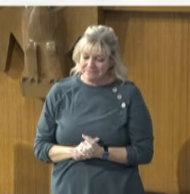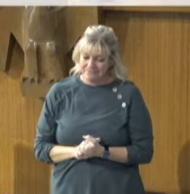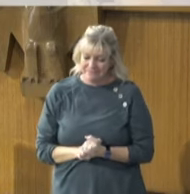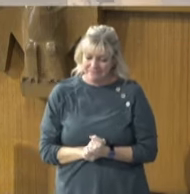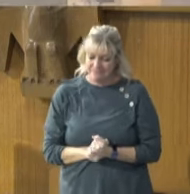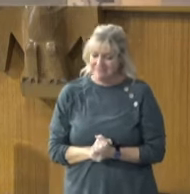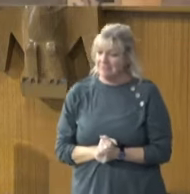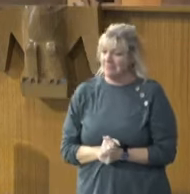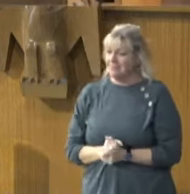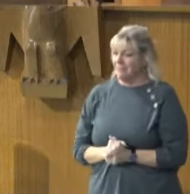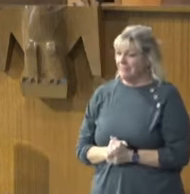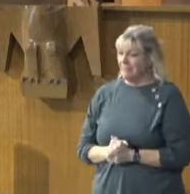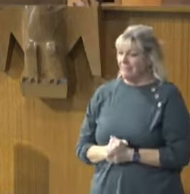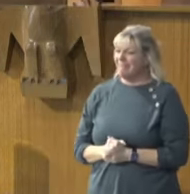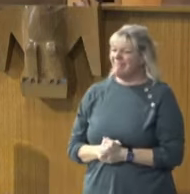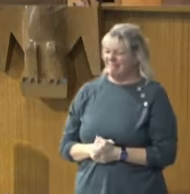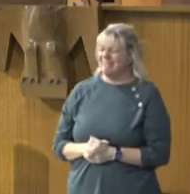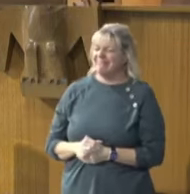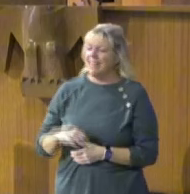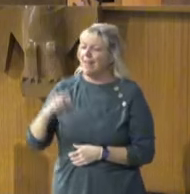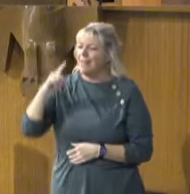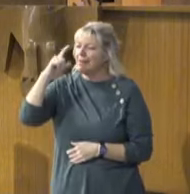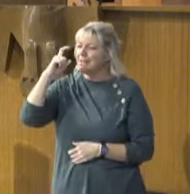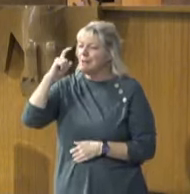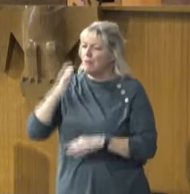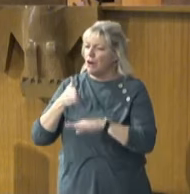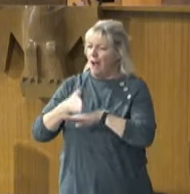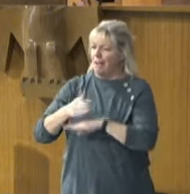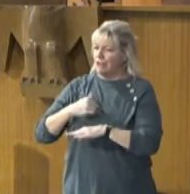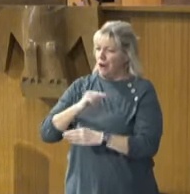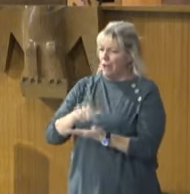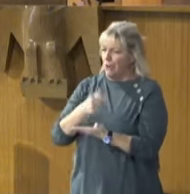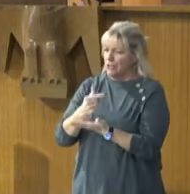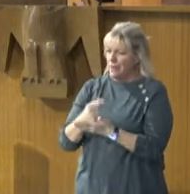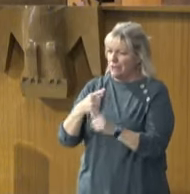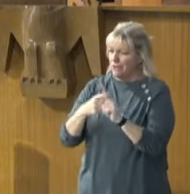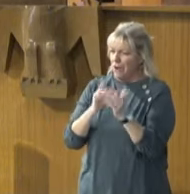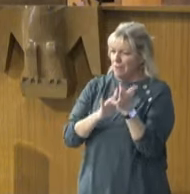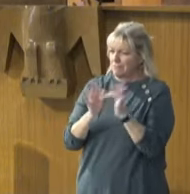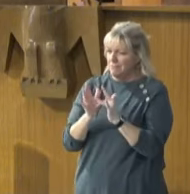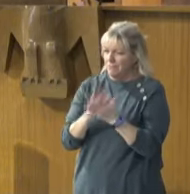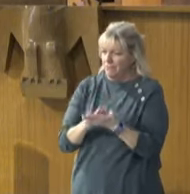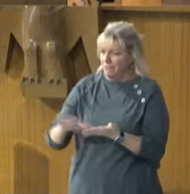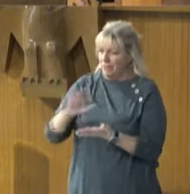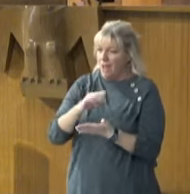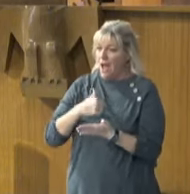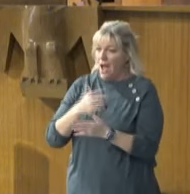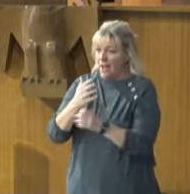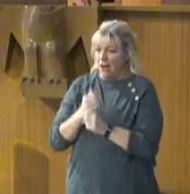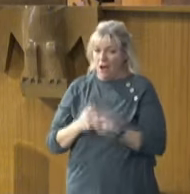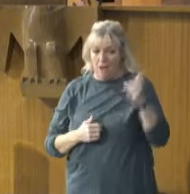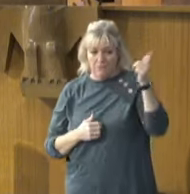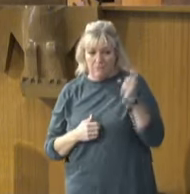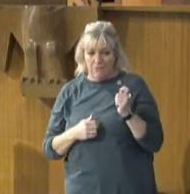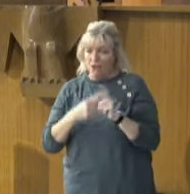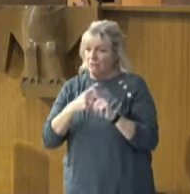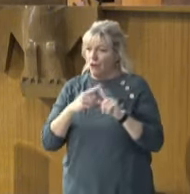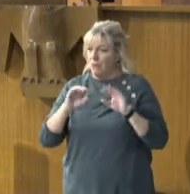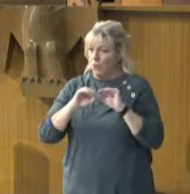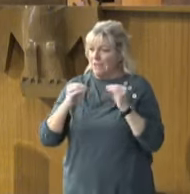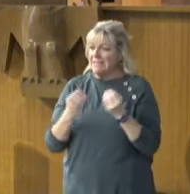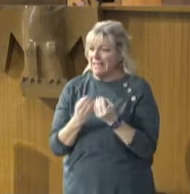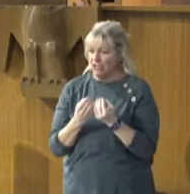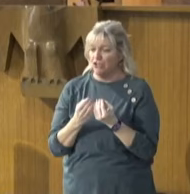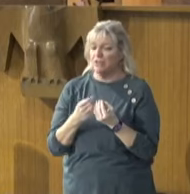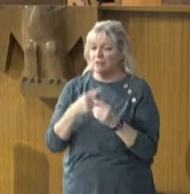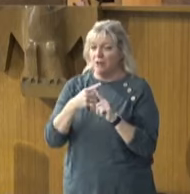The summer after I graduated from seminary, I was awarded a fellowship from an organization called Fellowships at